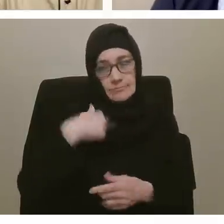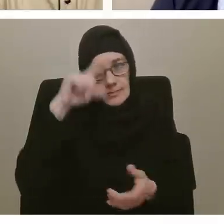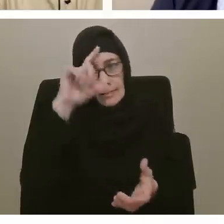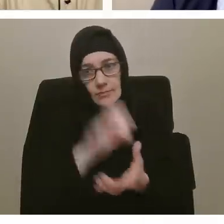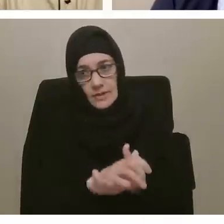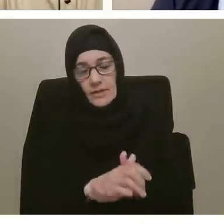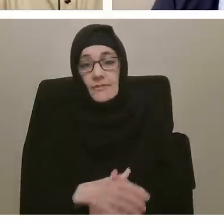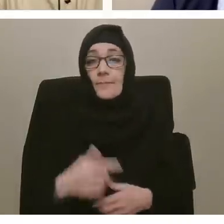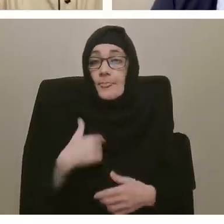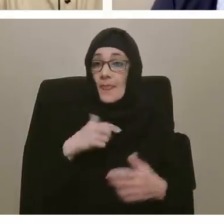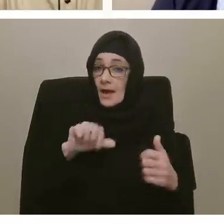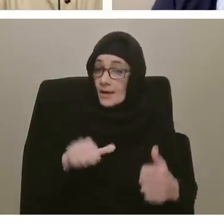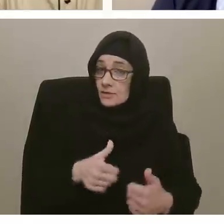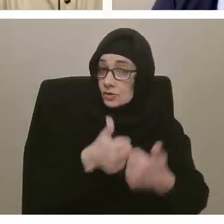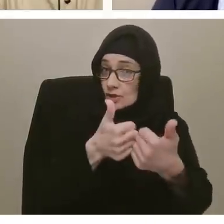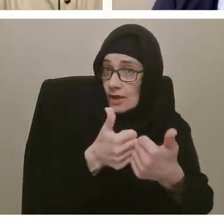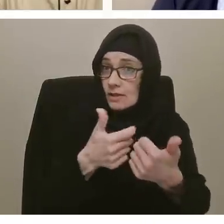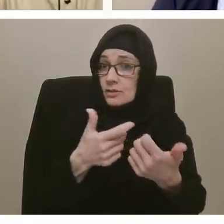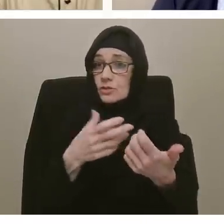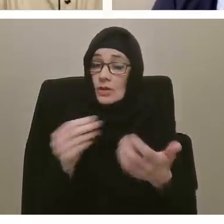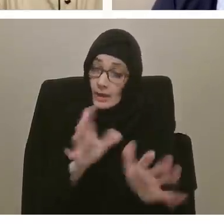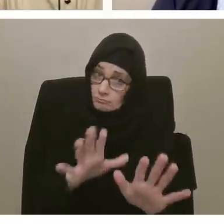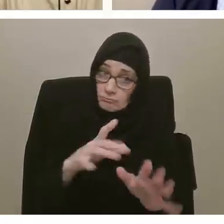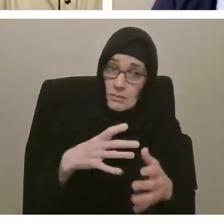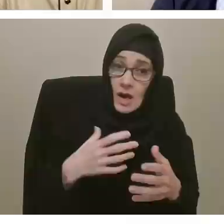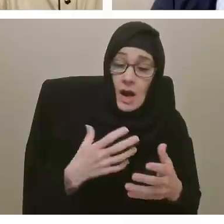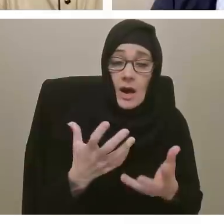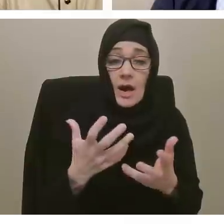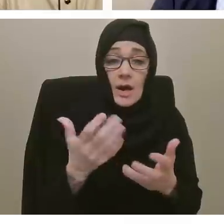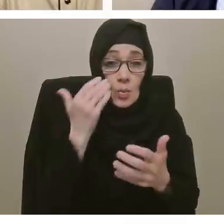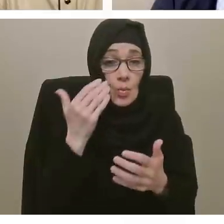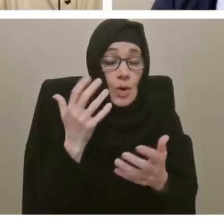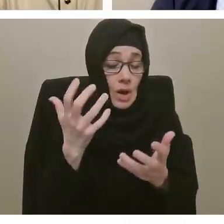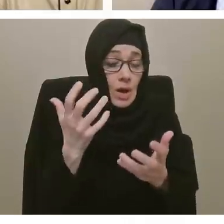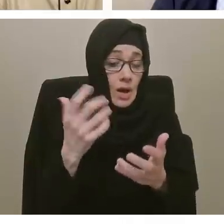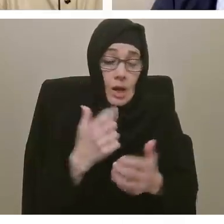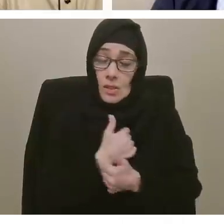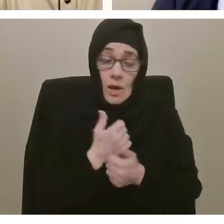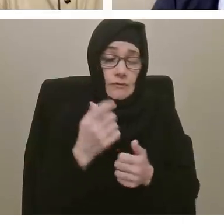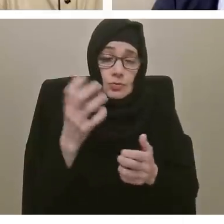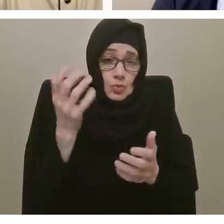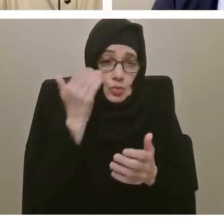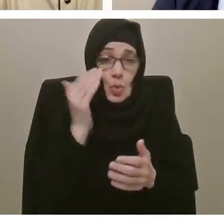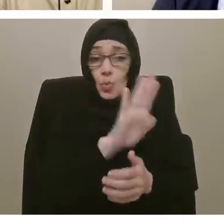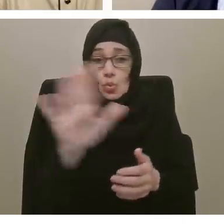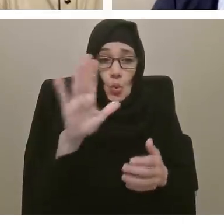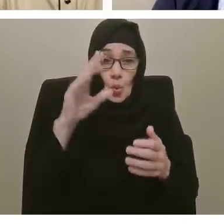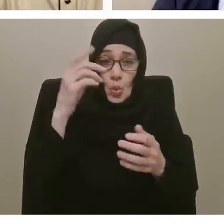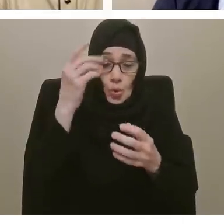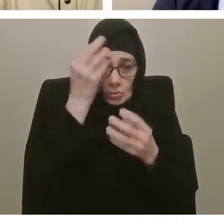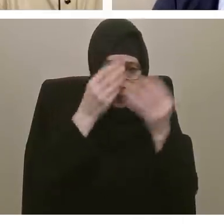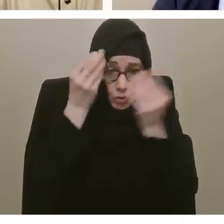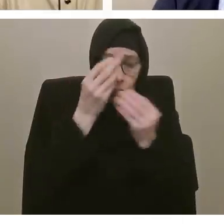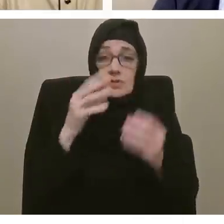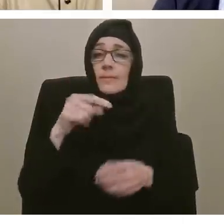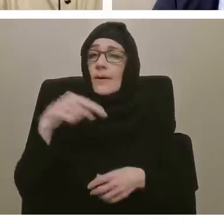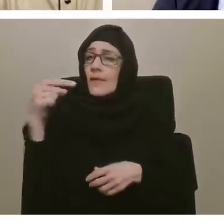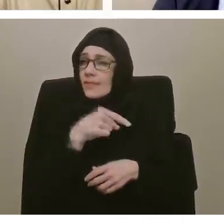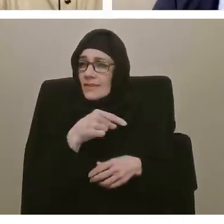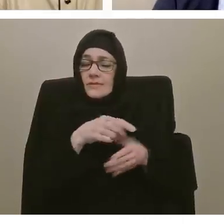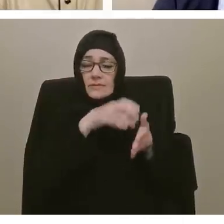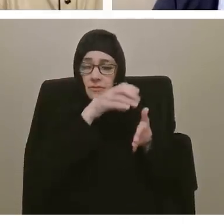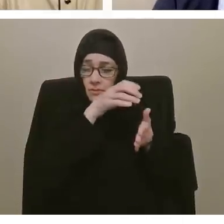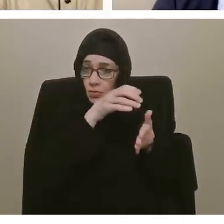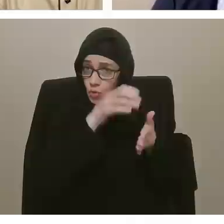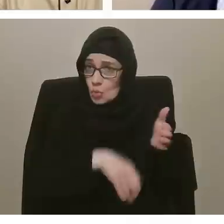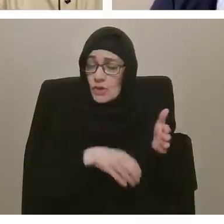I challenge, and perhaps I would love to hear the Mashaykh's insights on this, that it's not an intellectual surah, it's a deeply